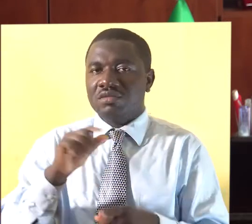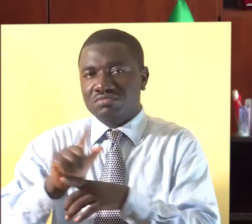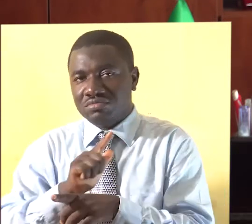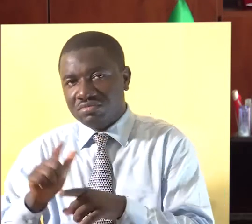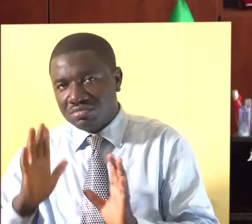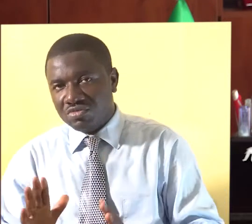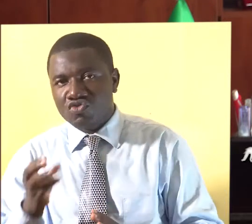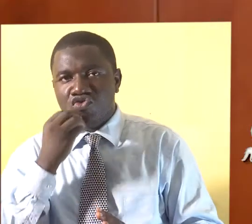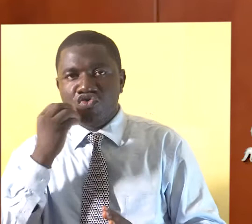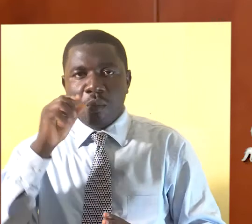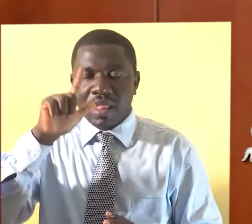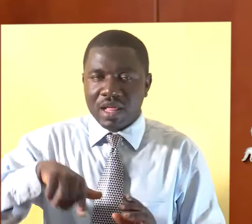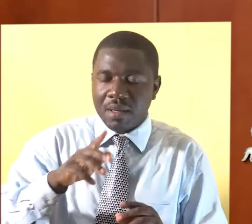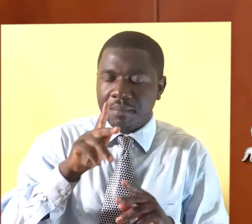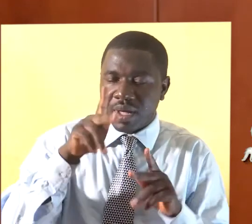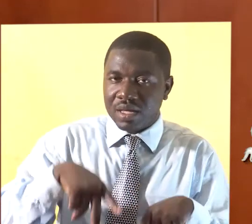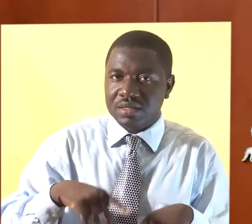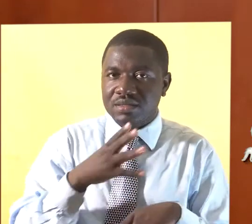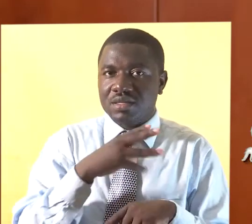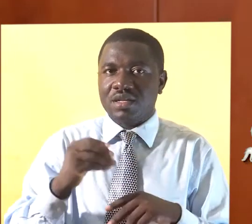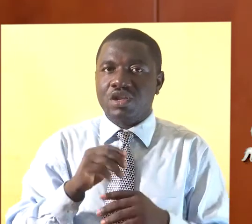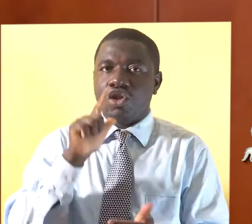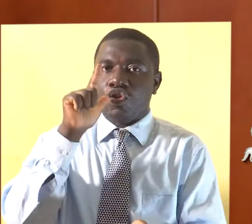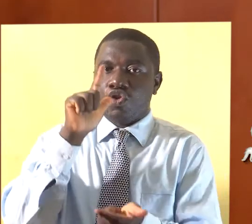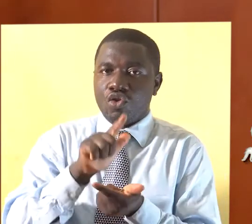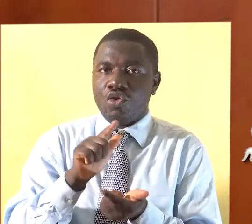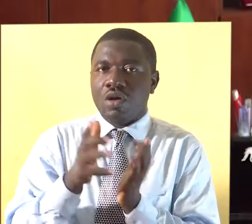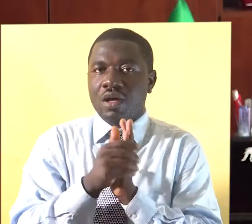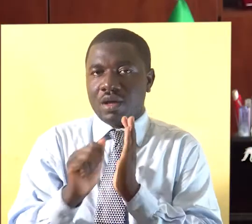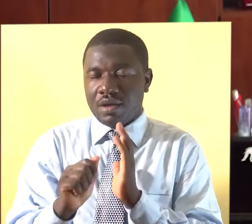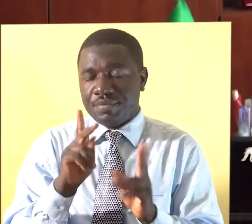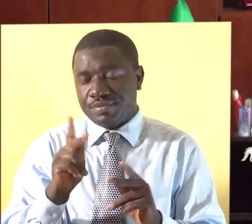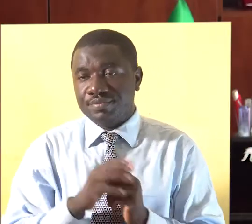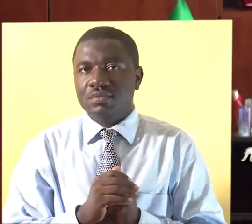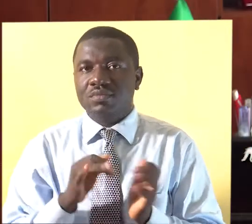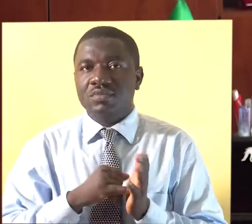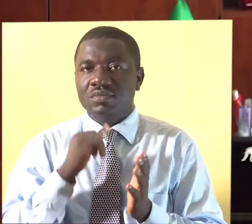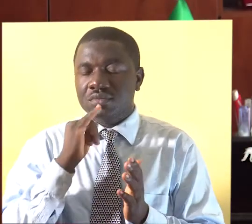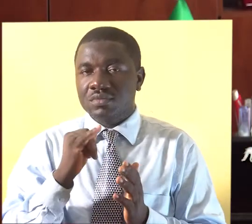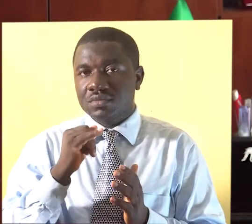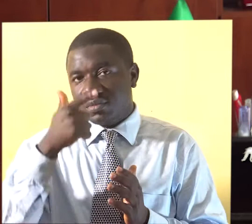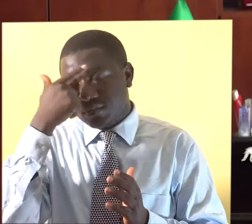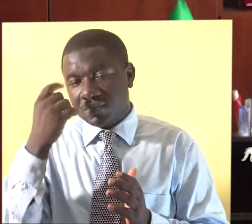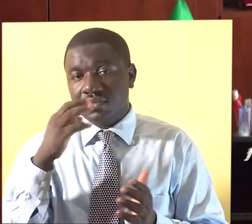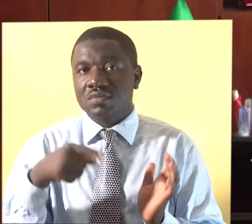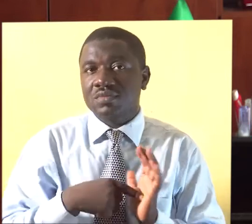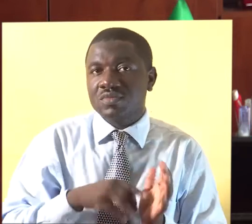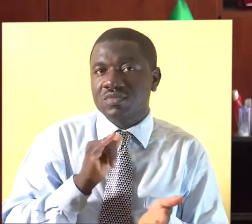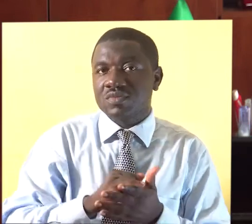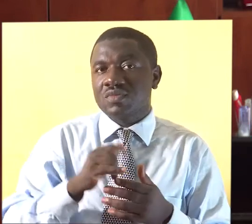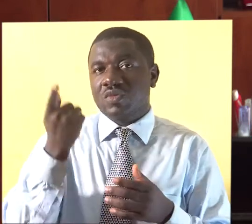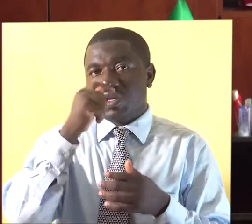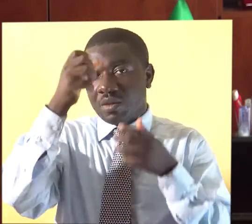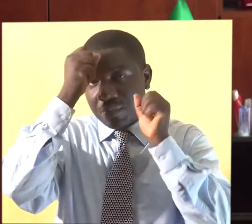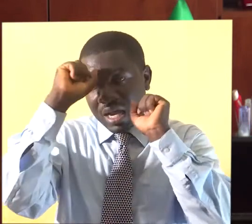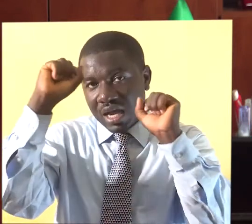workers, homeless, and low-skilled traders. It is in realization of this that His